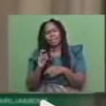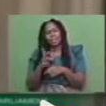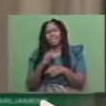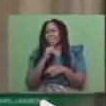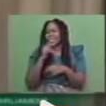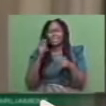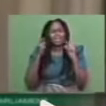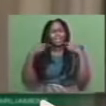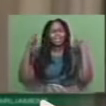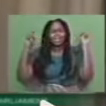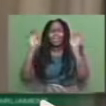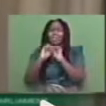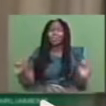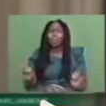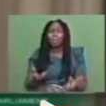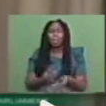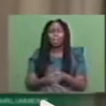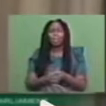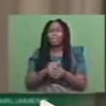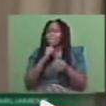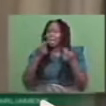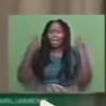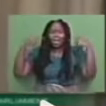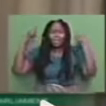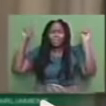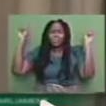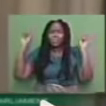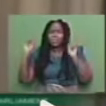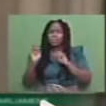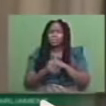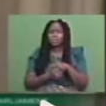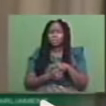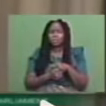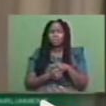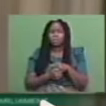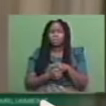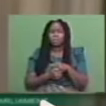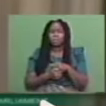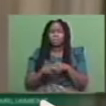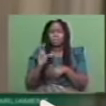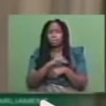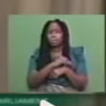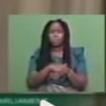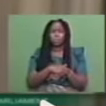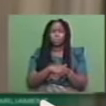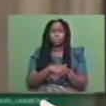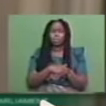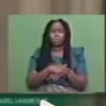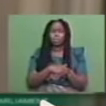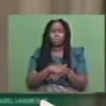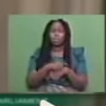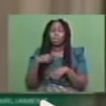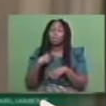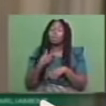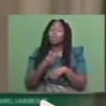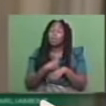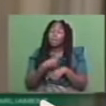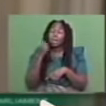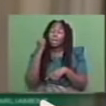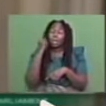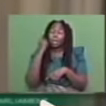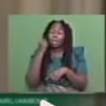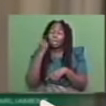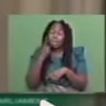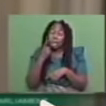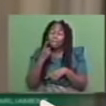achievements. These are not achievements. It is clear that the government has failed